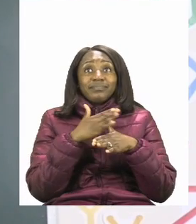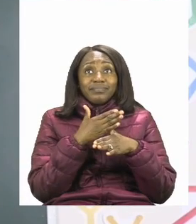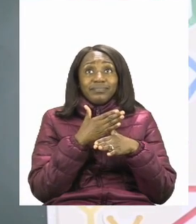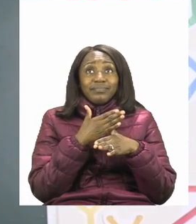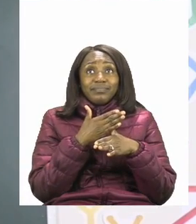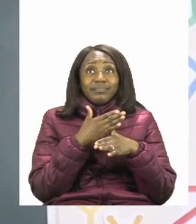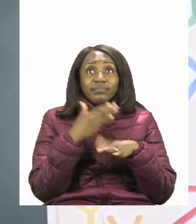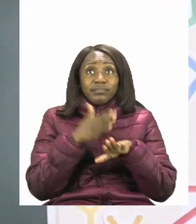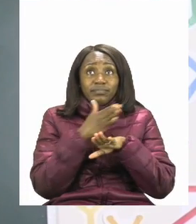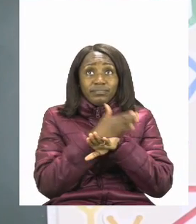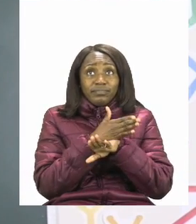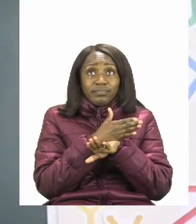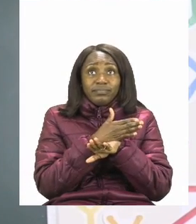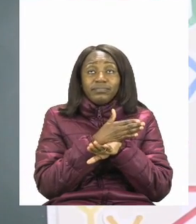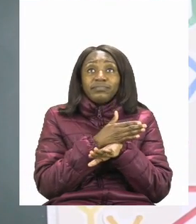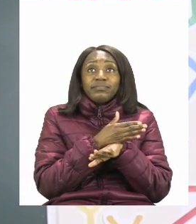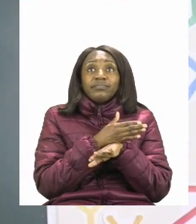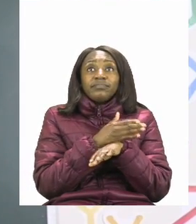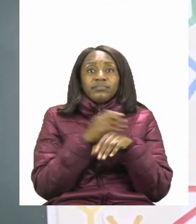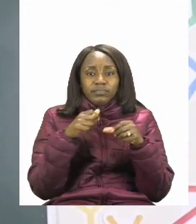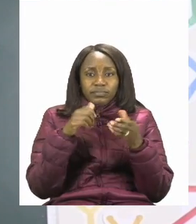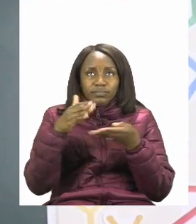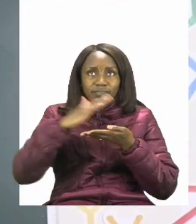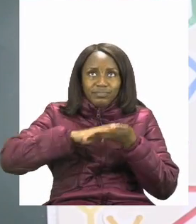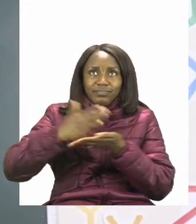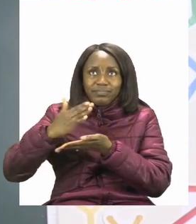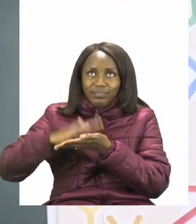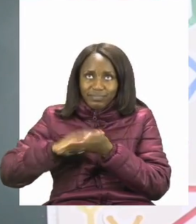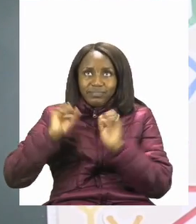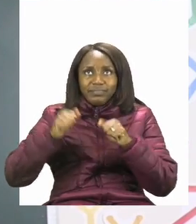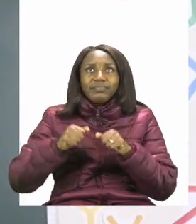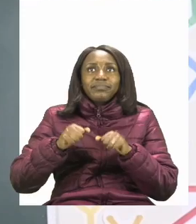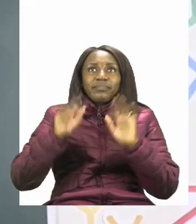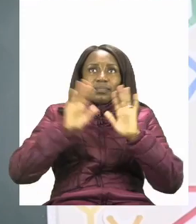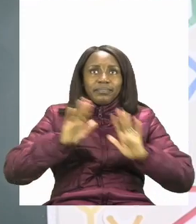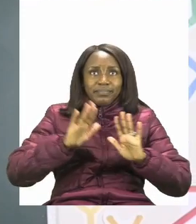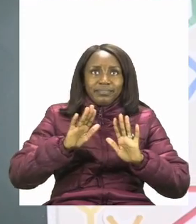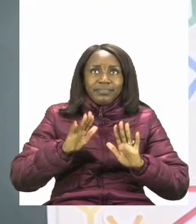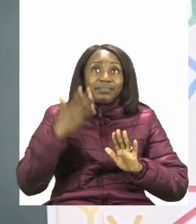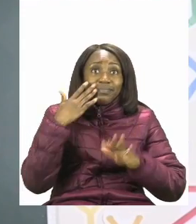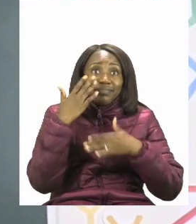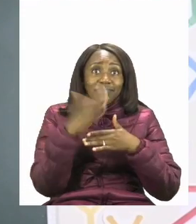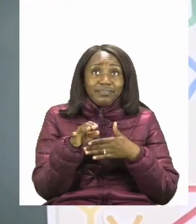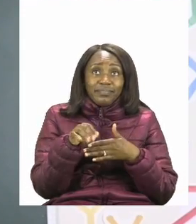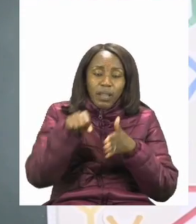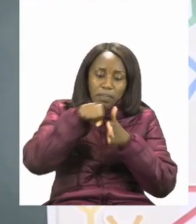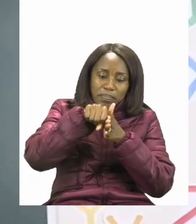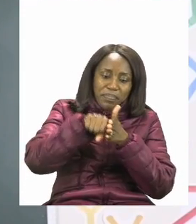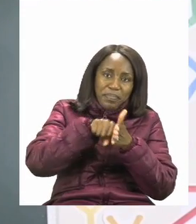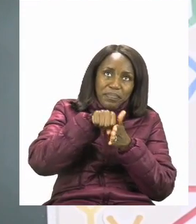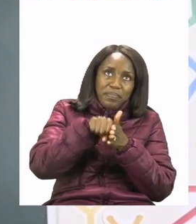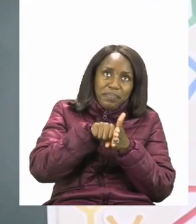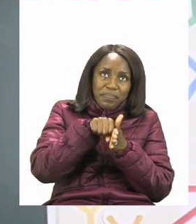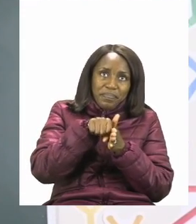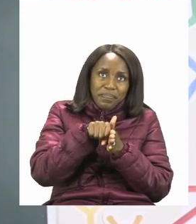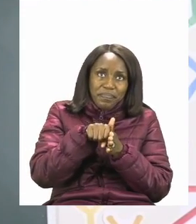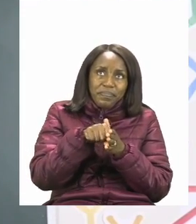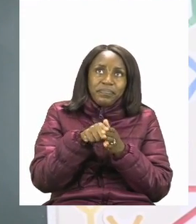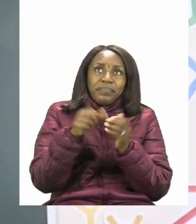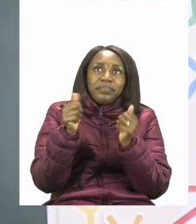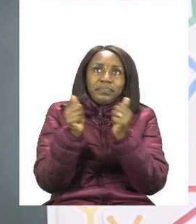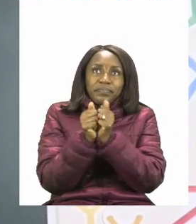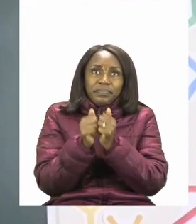folding. When you are done, you can use your glue to paste the smaller edges